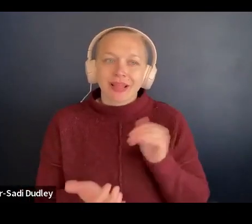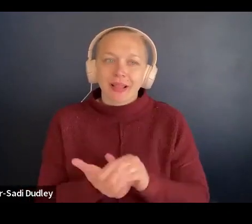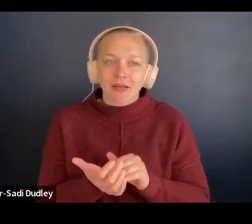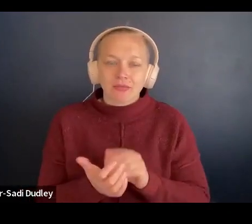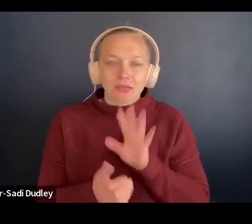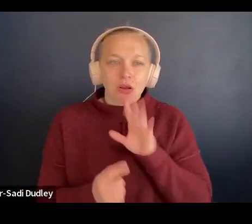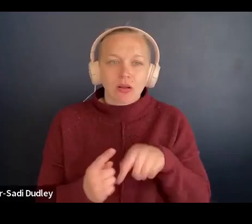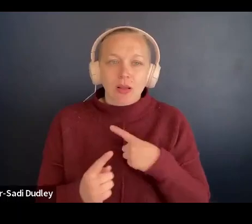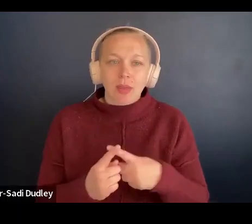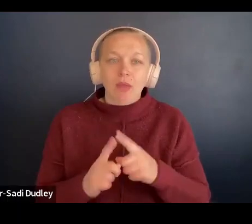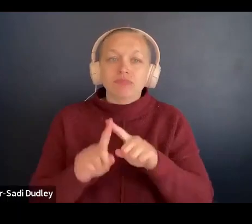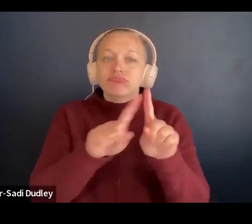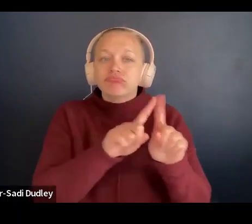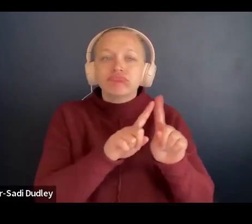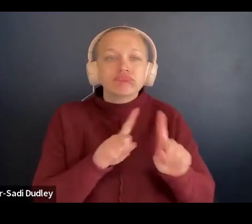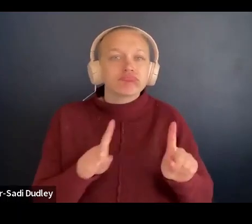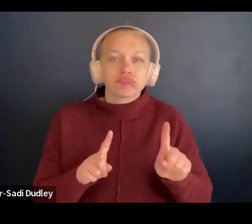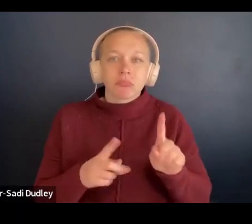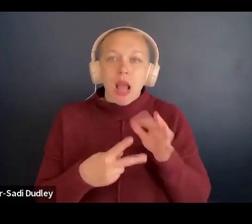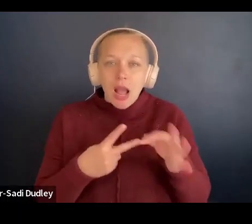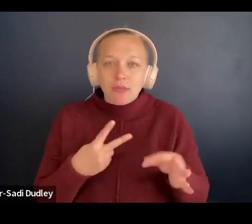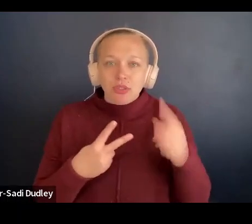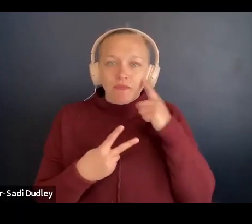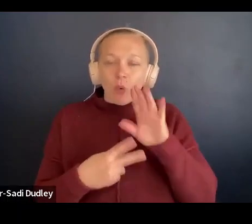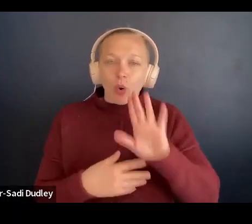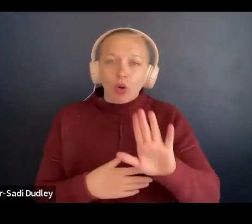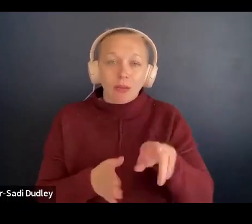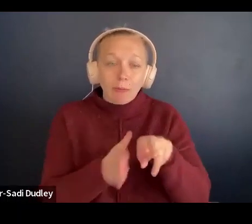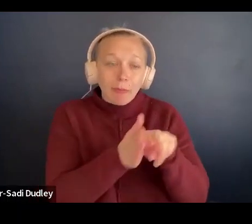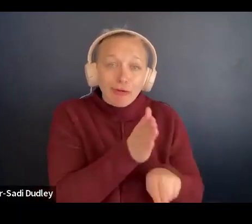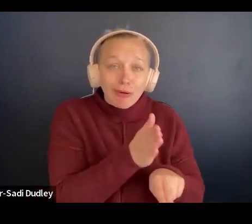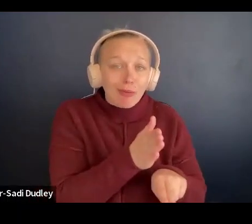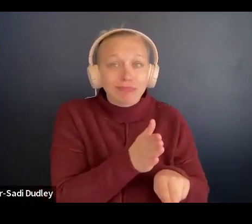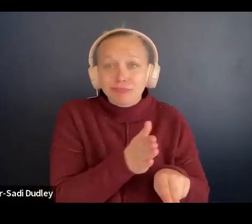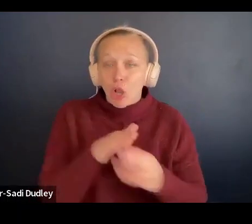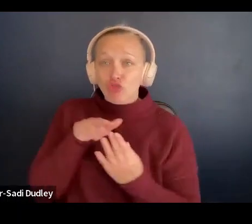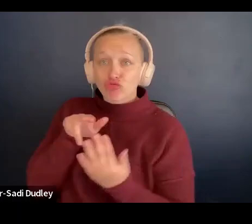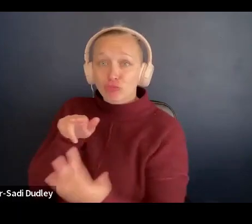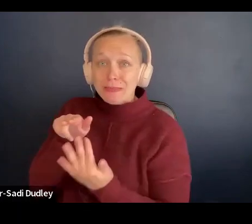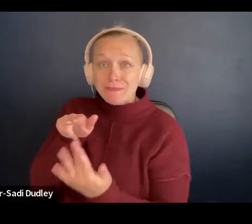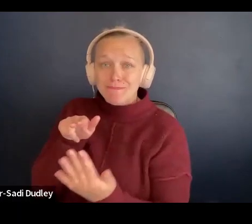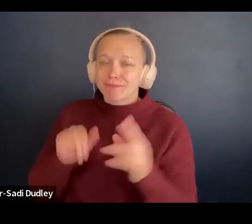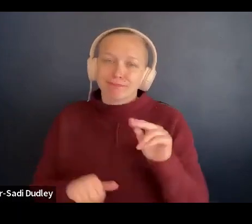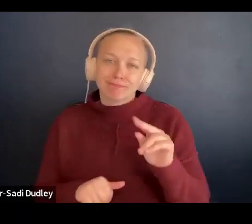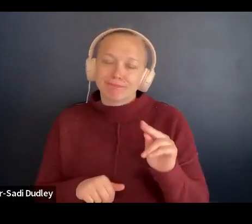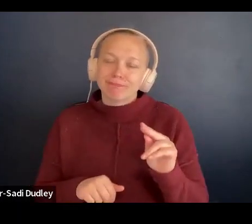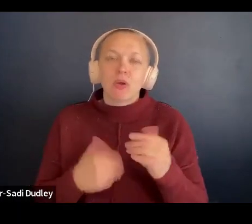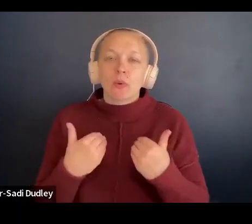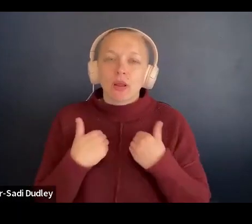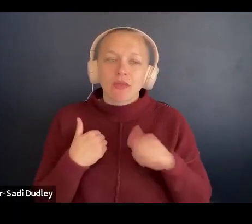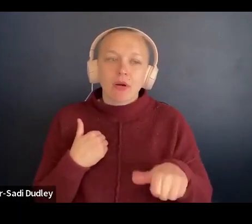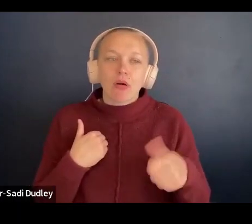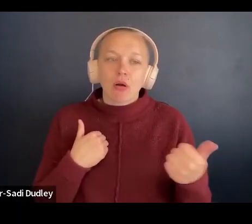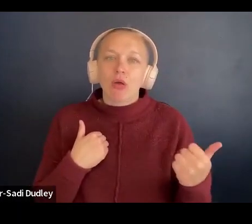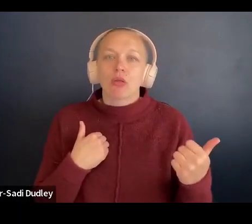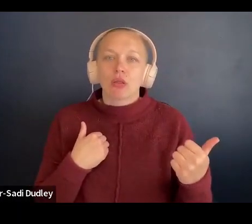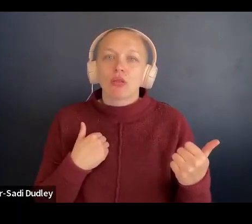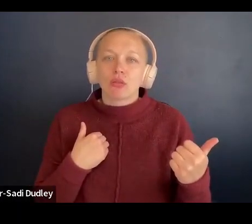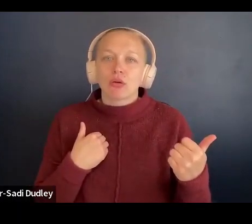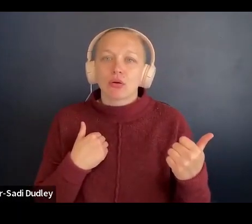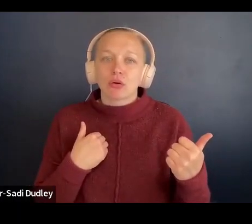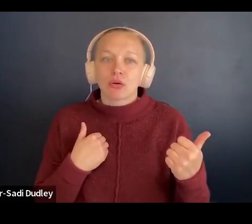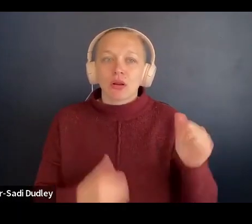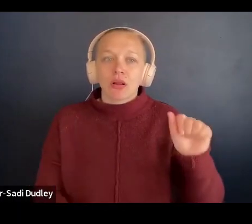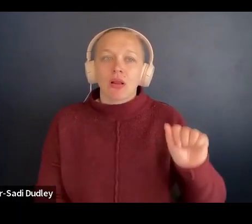go over quickly. There's lots more options other than just a burial or cremation. They do have alkaline hydrolysis